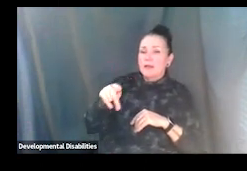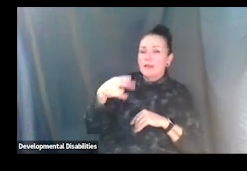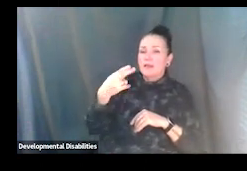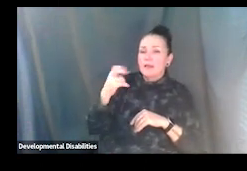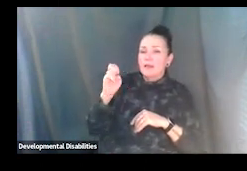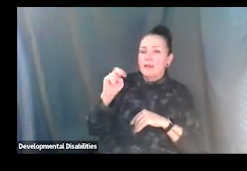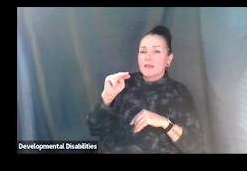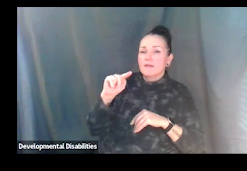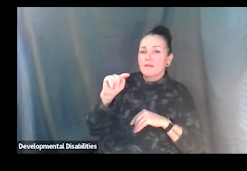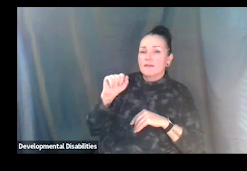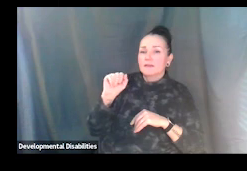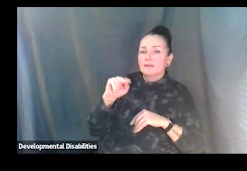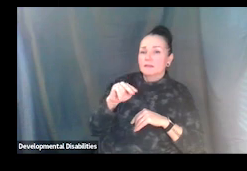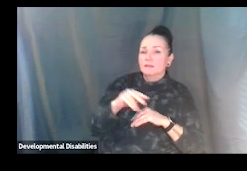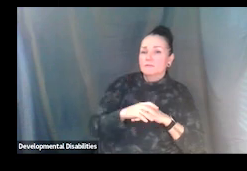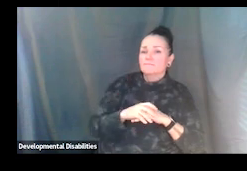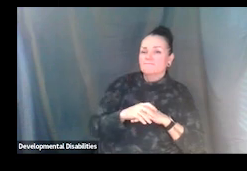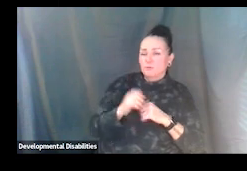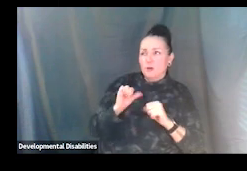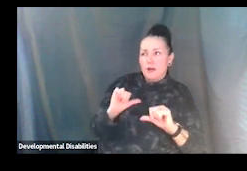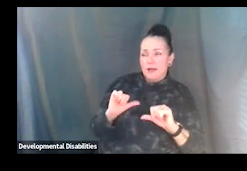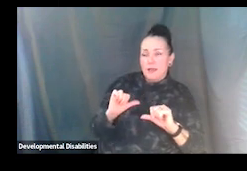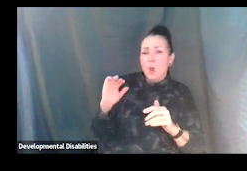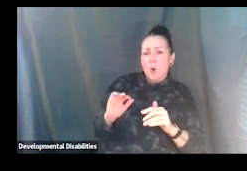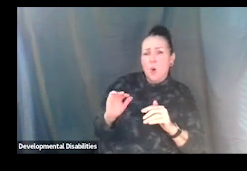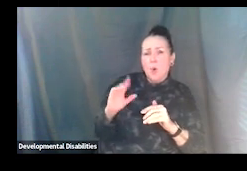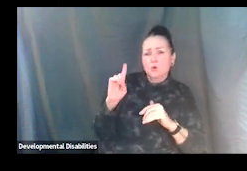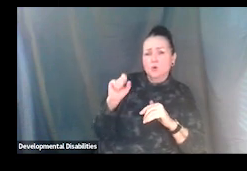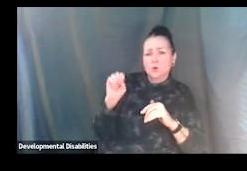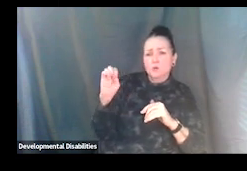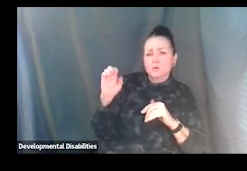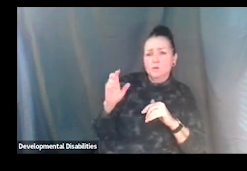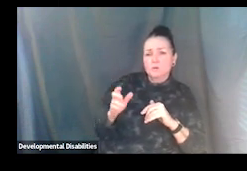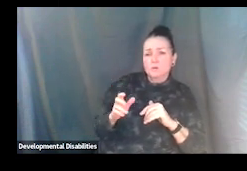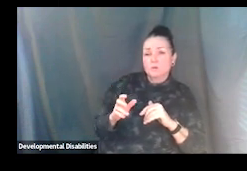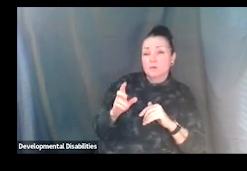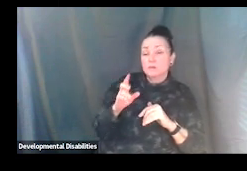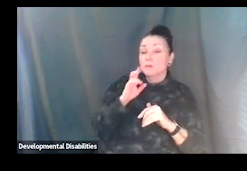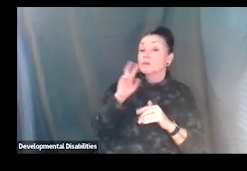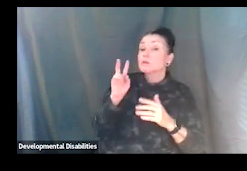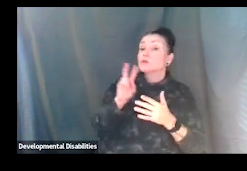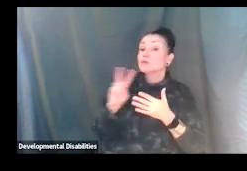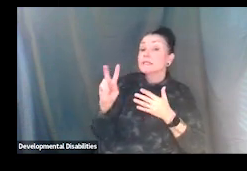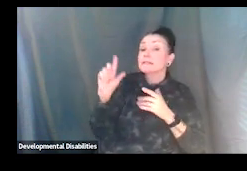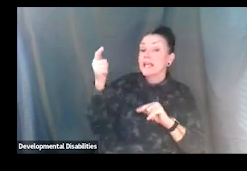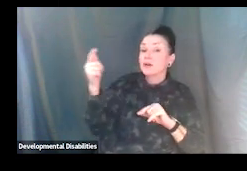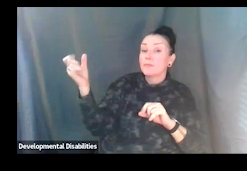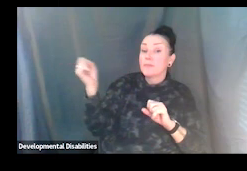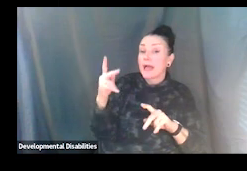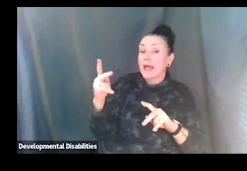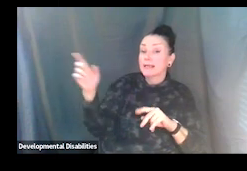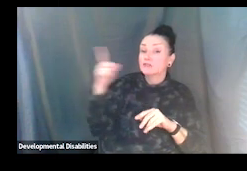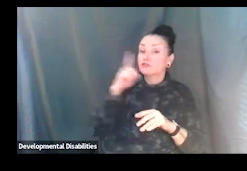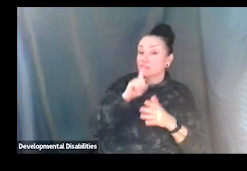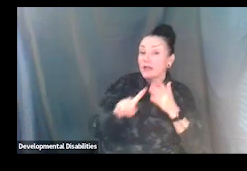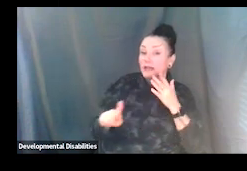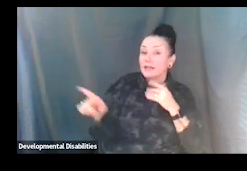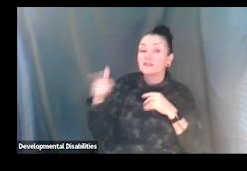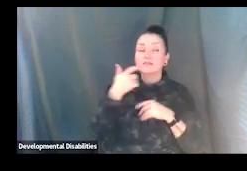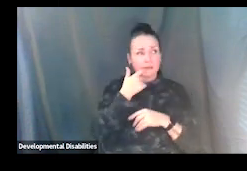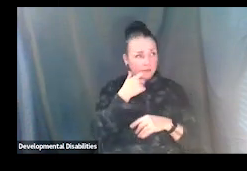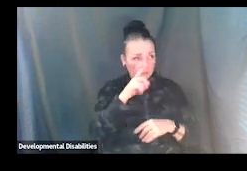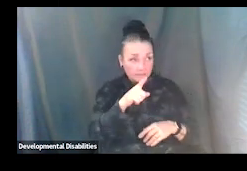what, it has taken the edge off things that I can manage at home, and the school is calling me